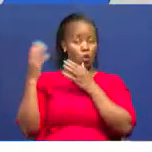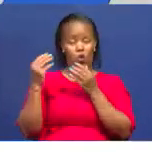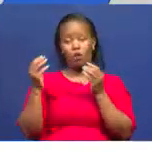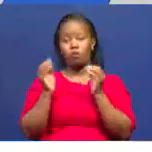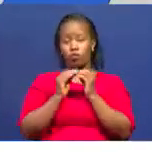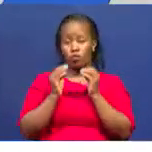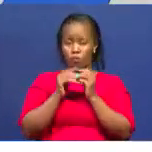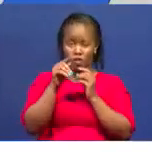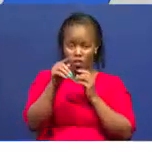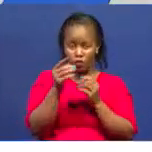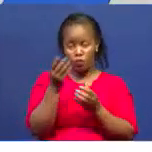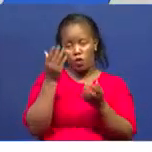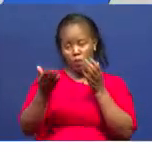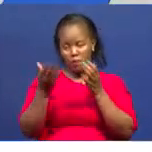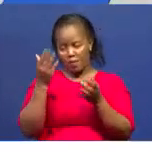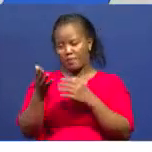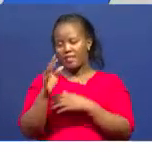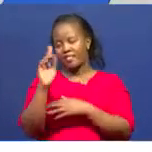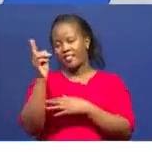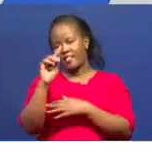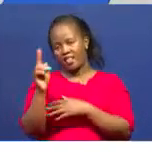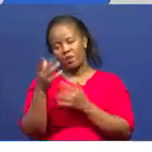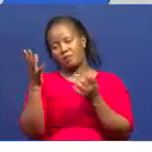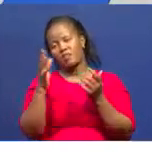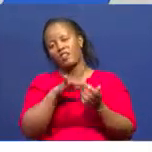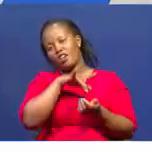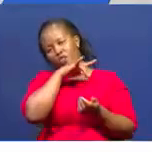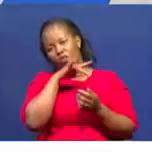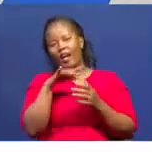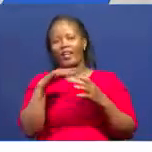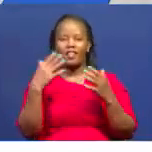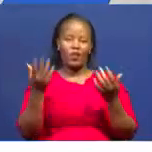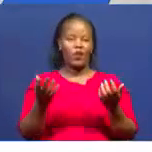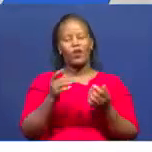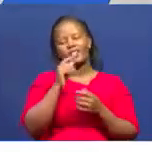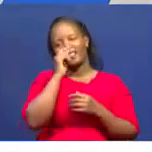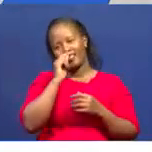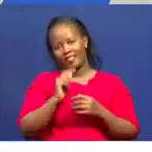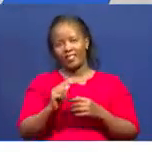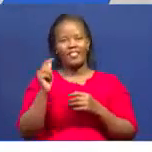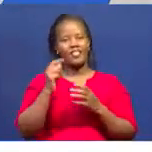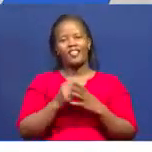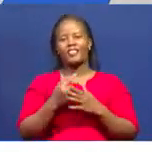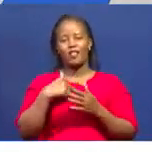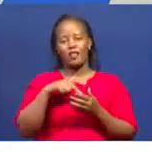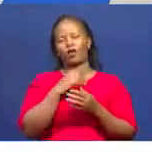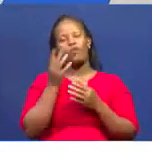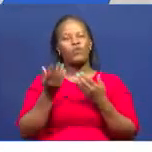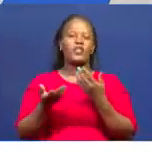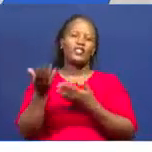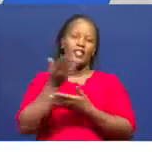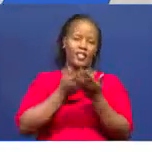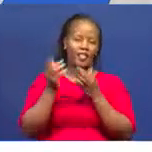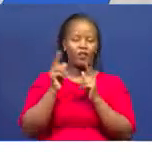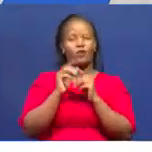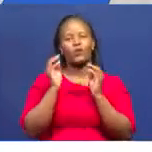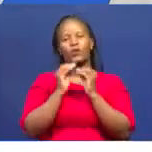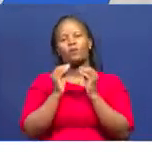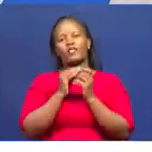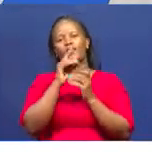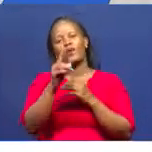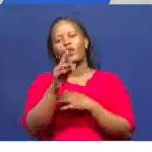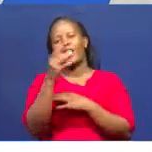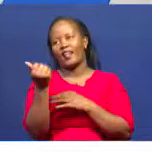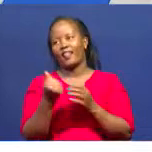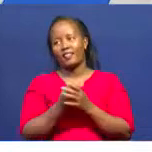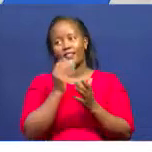in Nairobi, Kampala, Dar es Salaam, or Zanzibar. Wherever we will be, we shall find each other. Yeah.